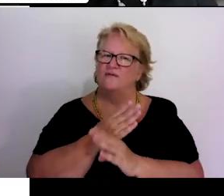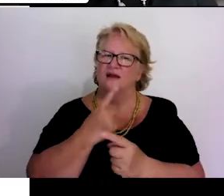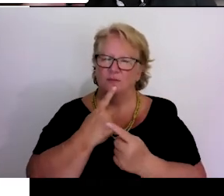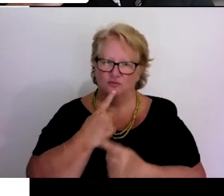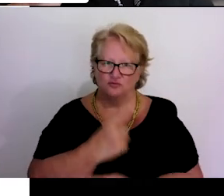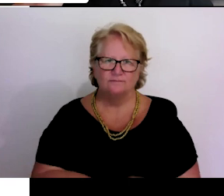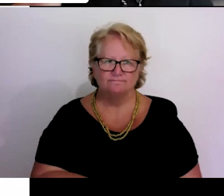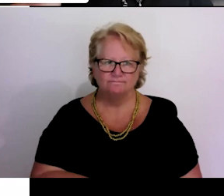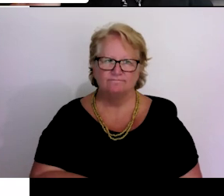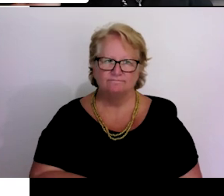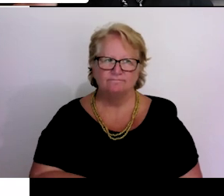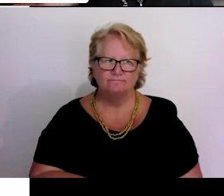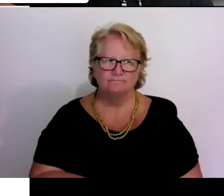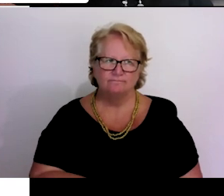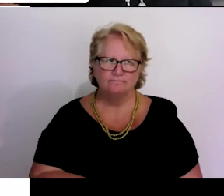people.